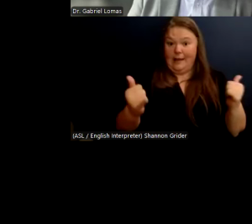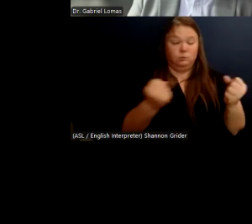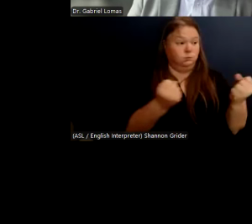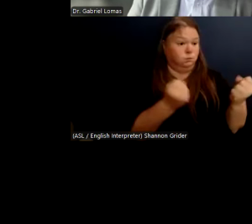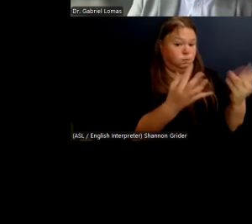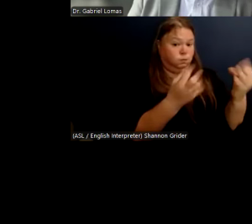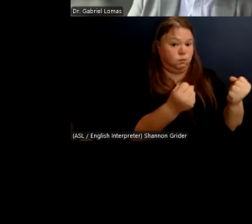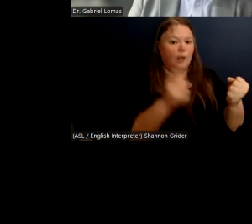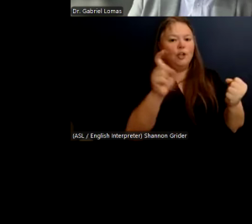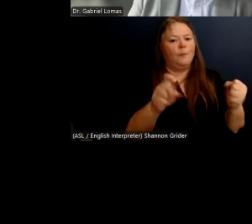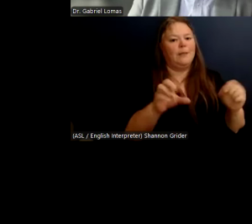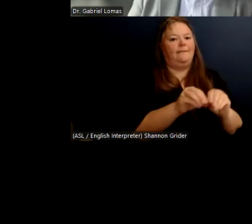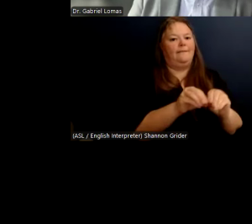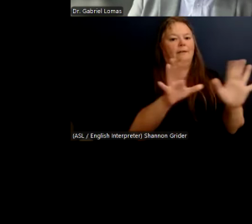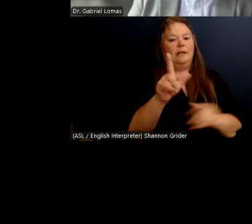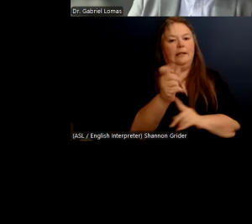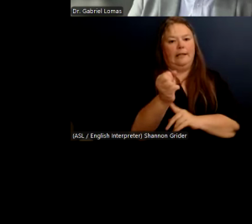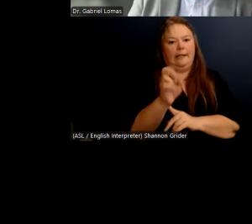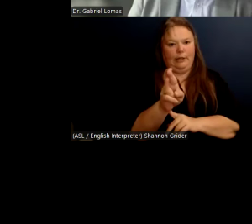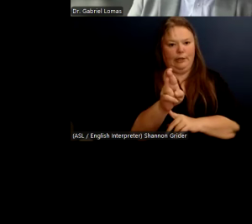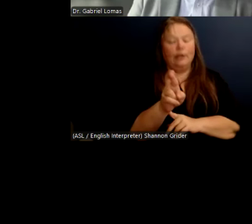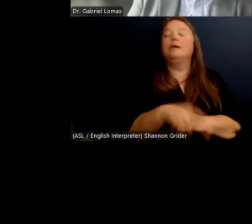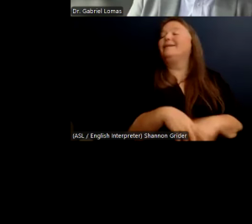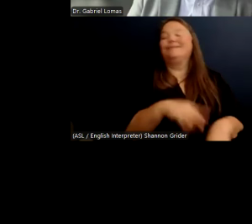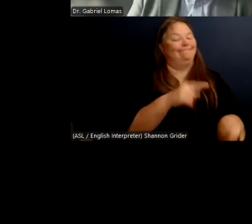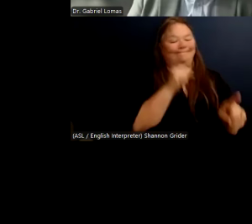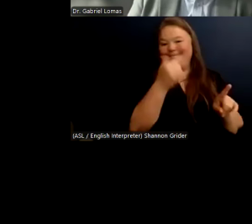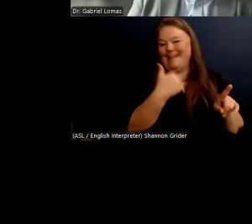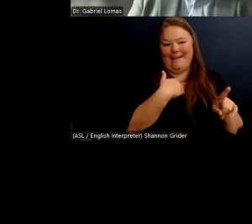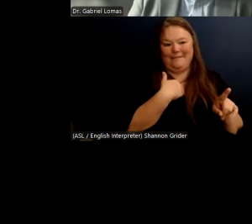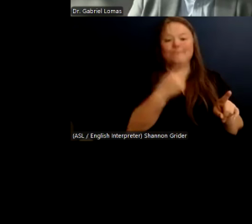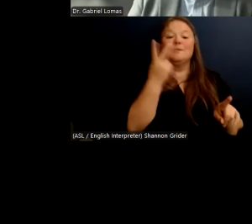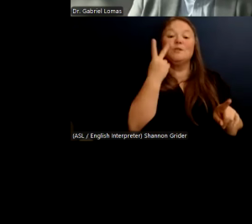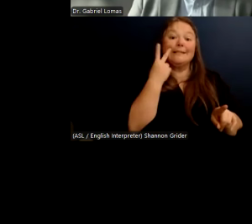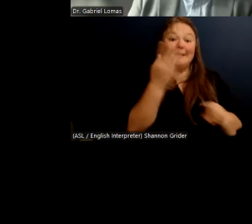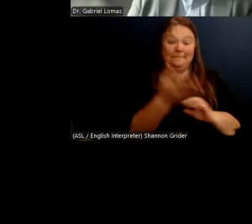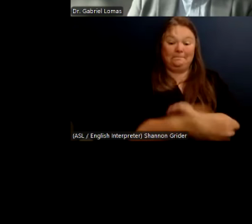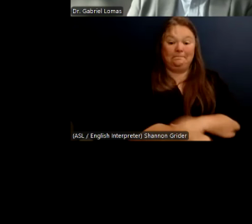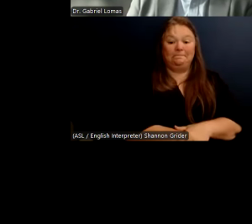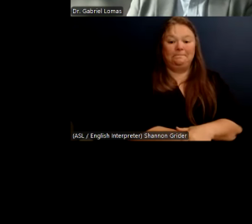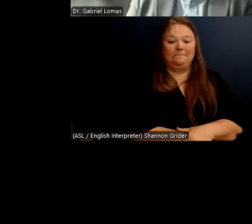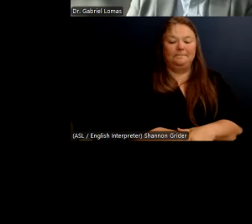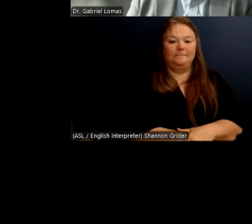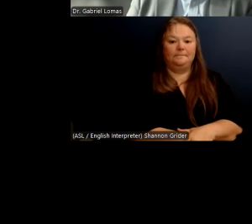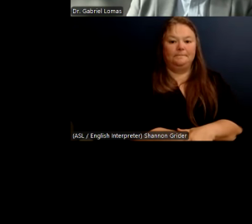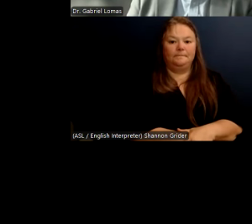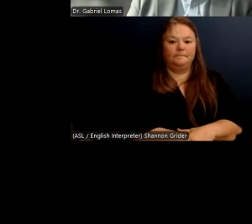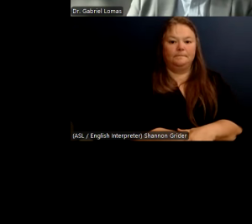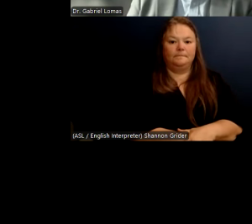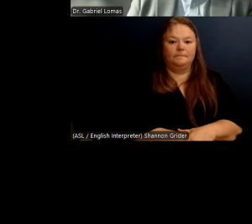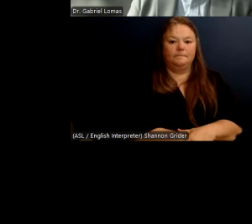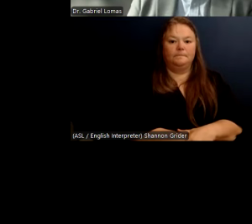to have clarity. There is not clarity. So let's go to the next slide and see this example.